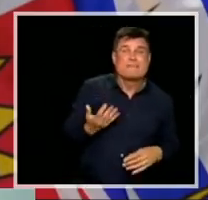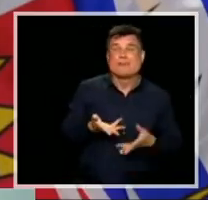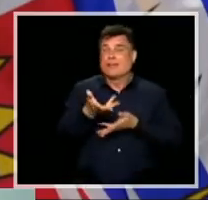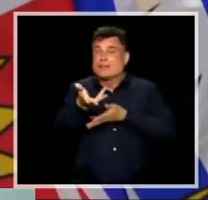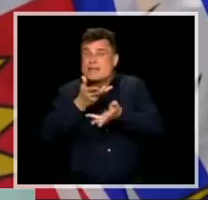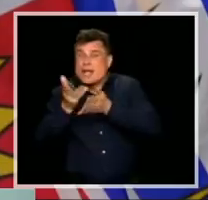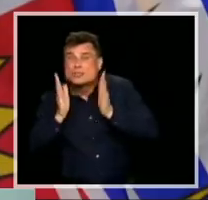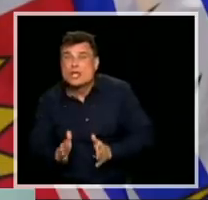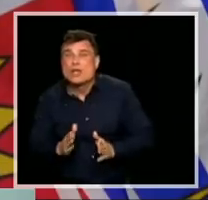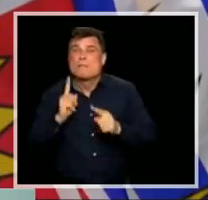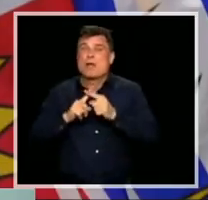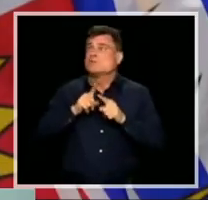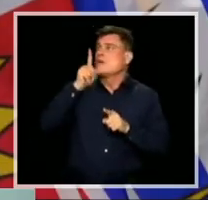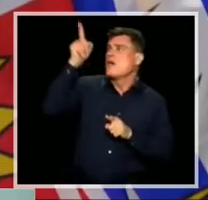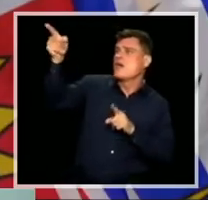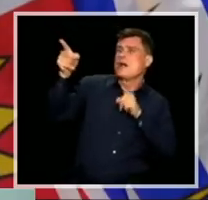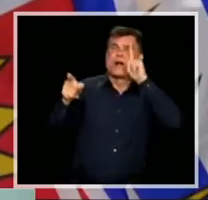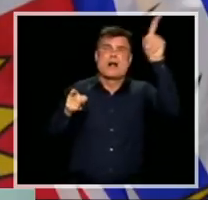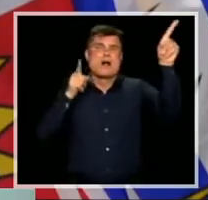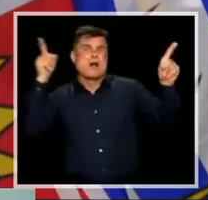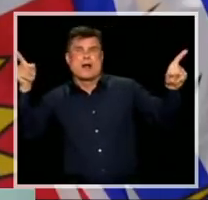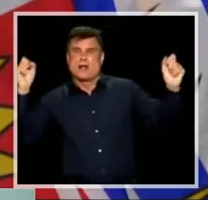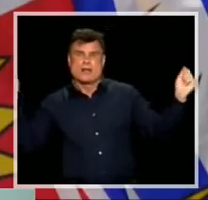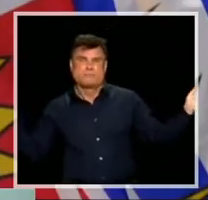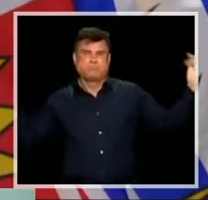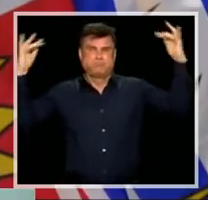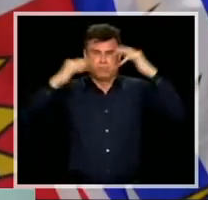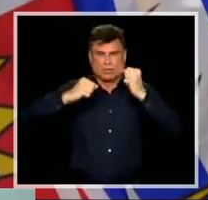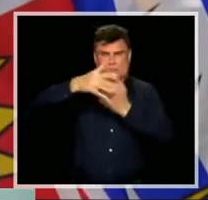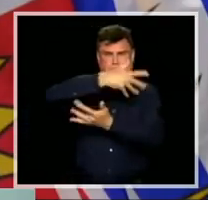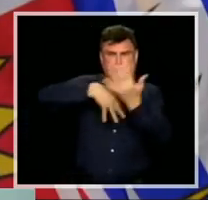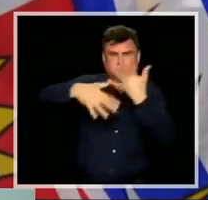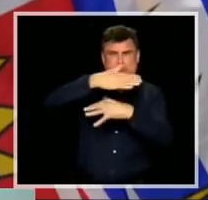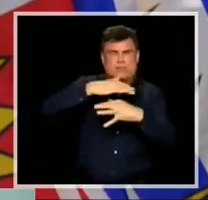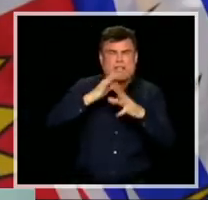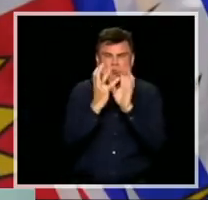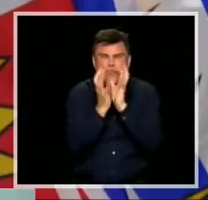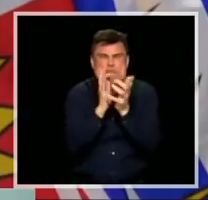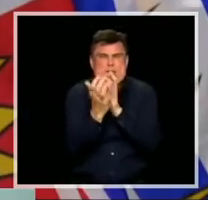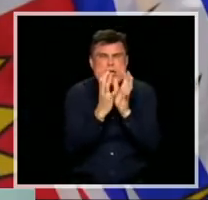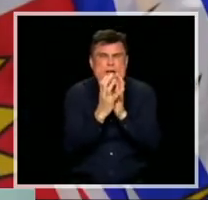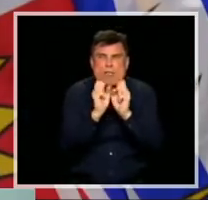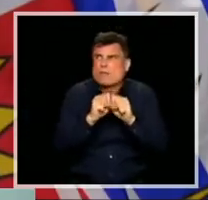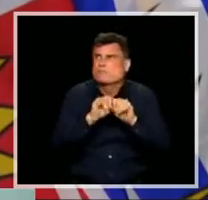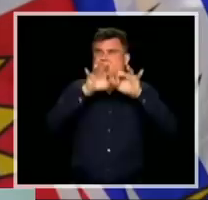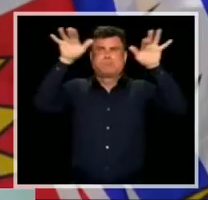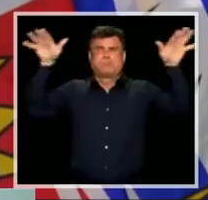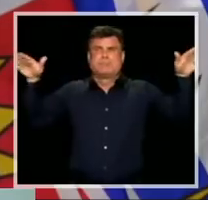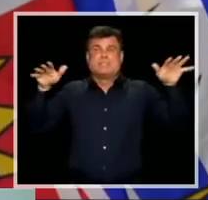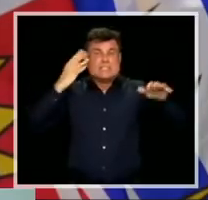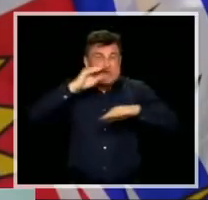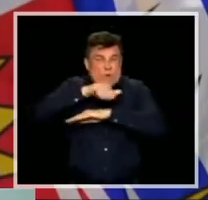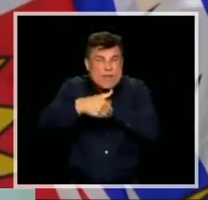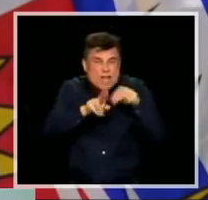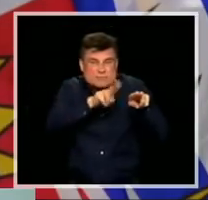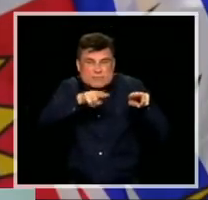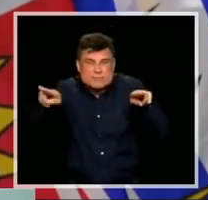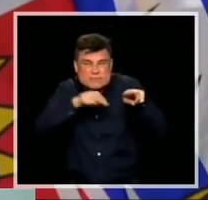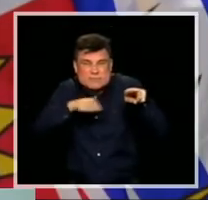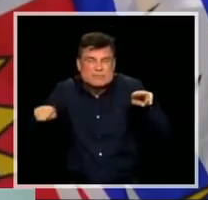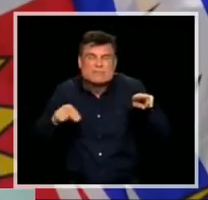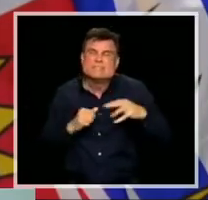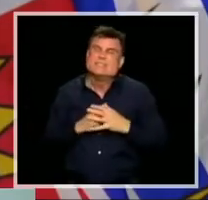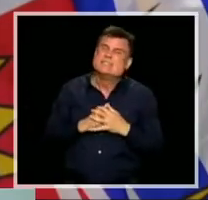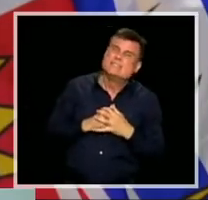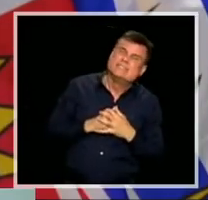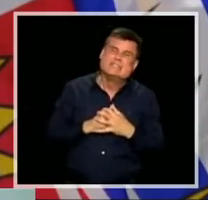And this is because the more people you are around, the higher likelihood that somebody, generally inadvertently or without realizing it,